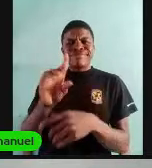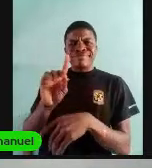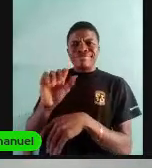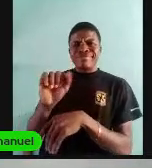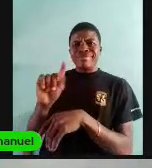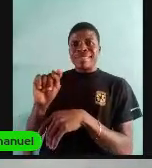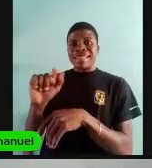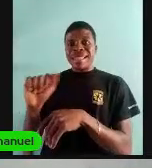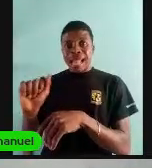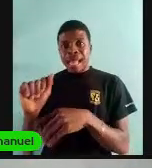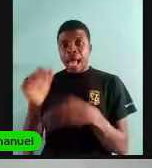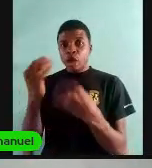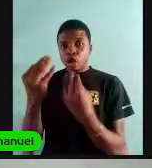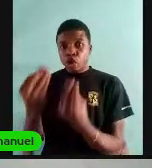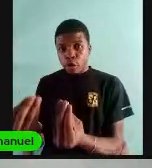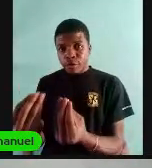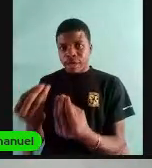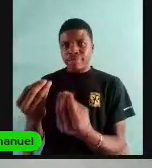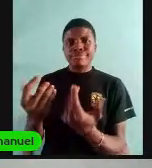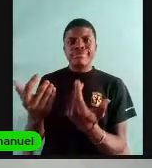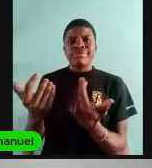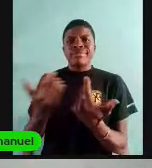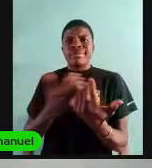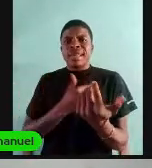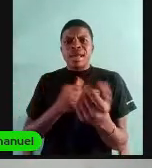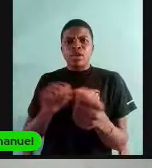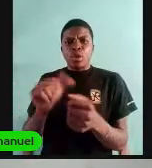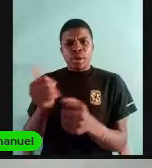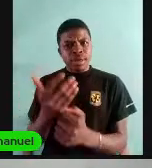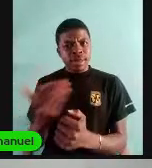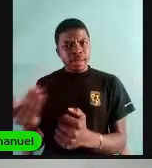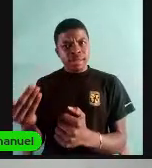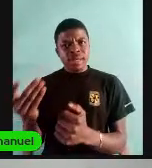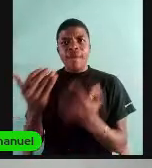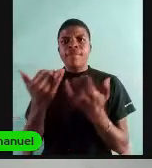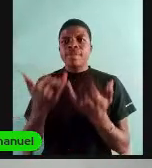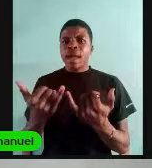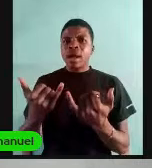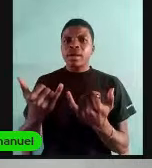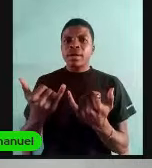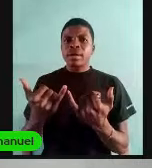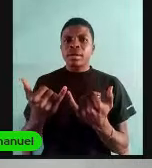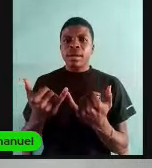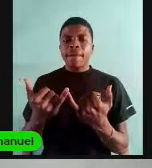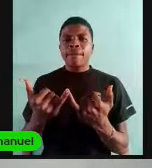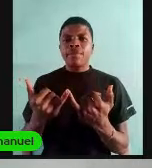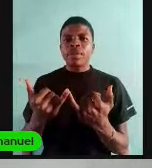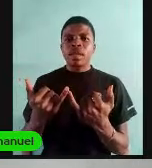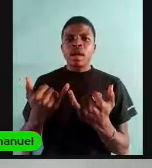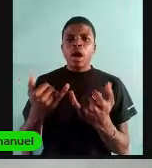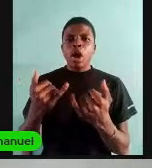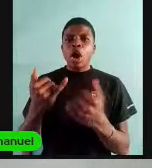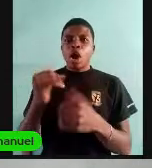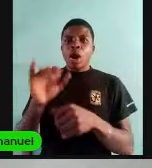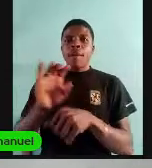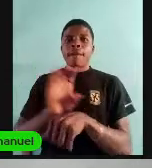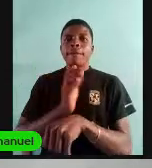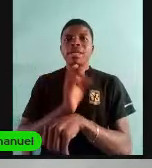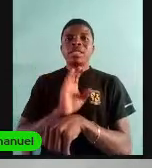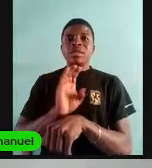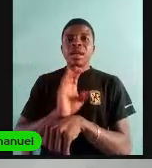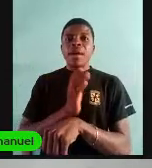you should get familiar with are what computer science involves topics like what artificial intelligence, computer network. We